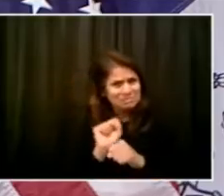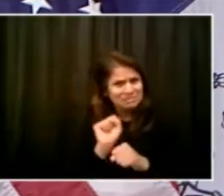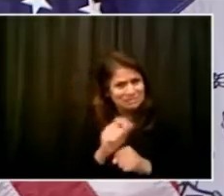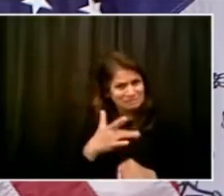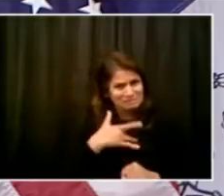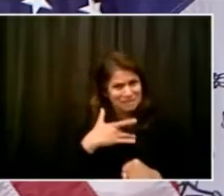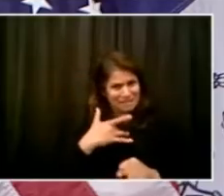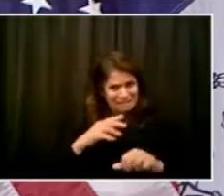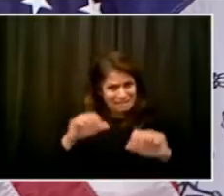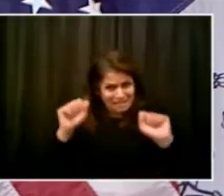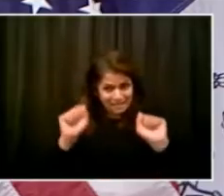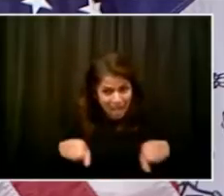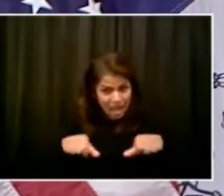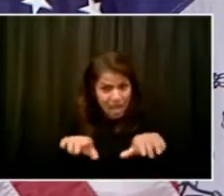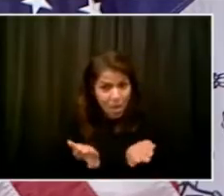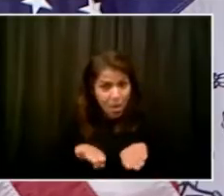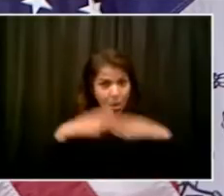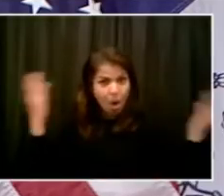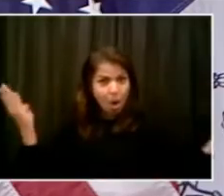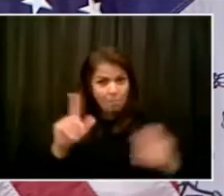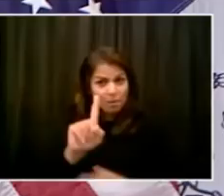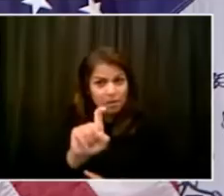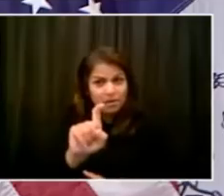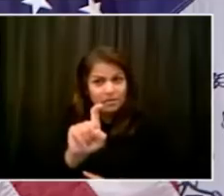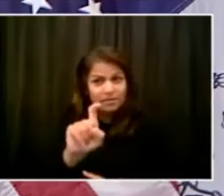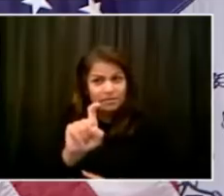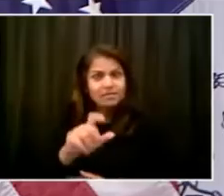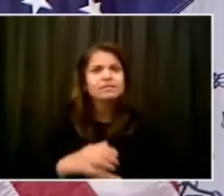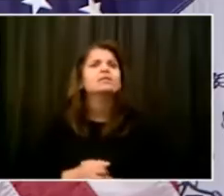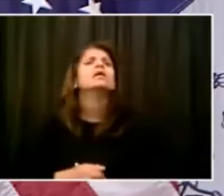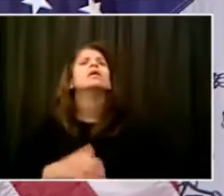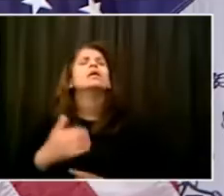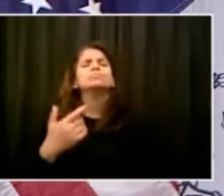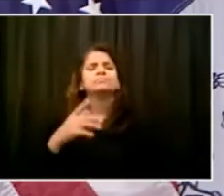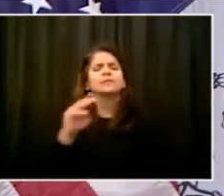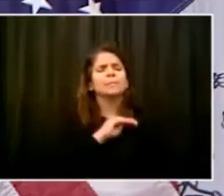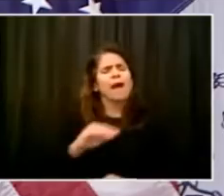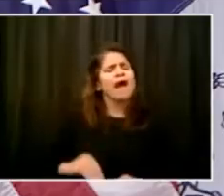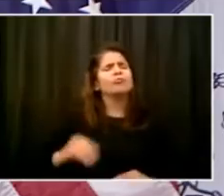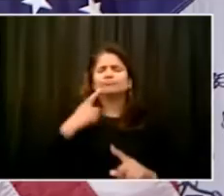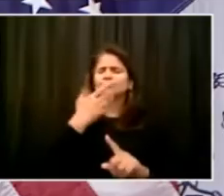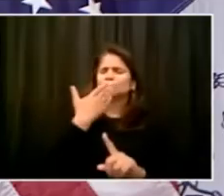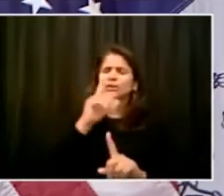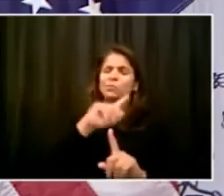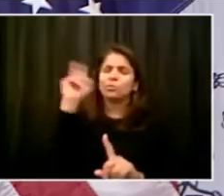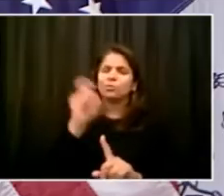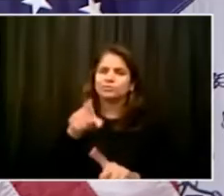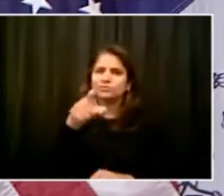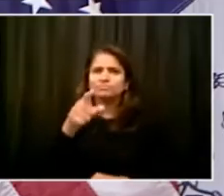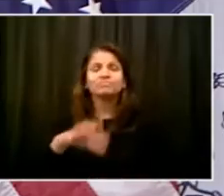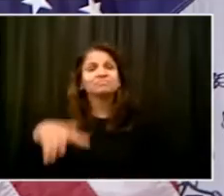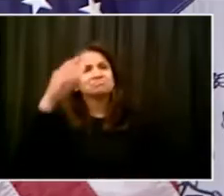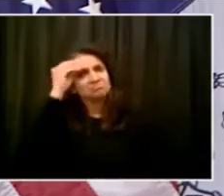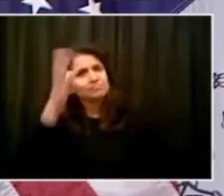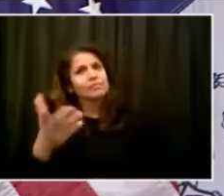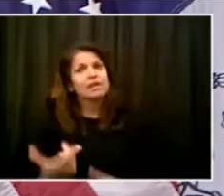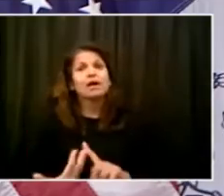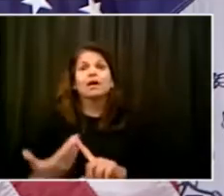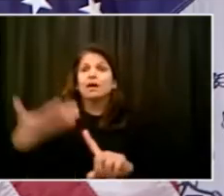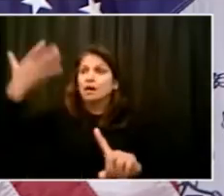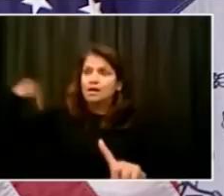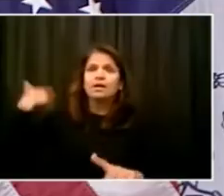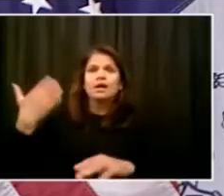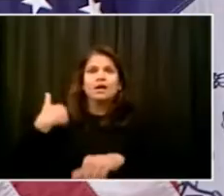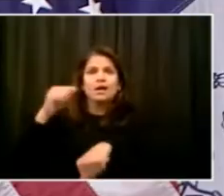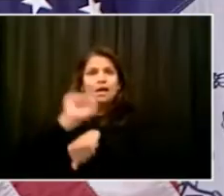eyes wide open on this. I was a school board member, for God's sakes, when we had school boards, the old approach in District 15 in